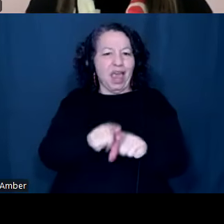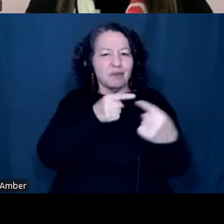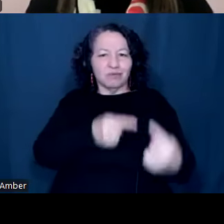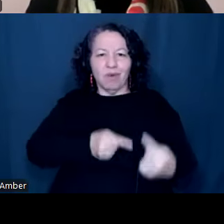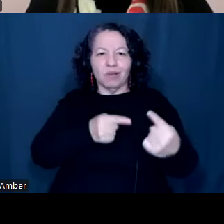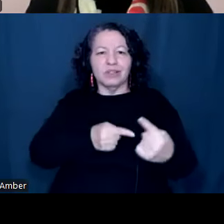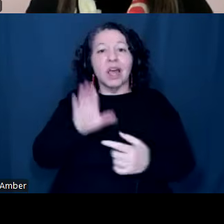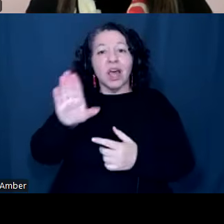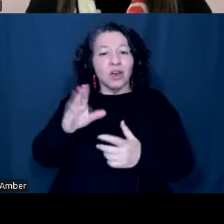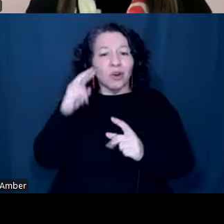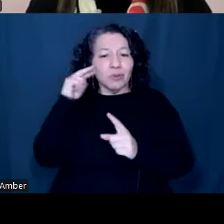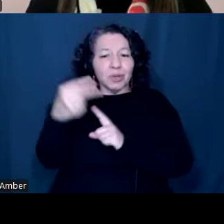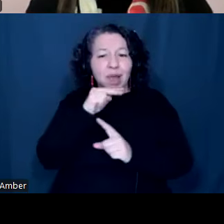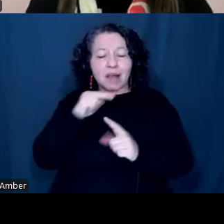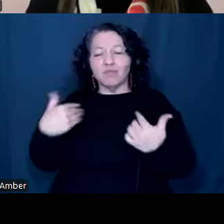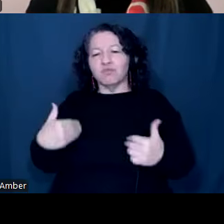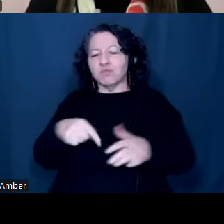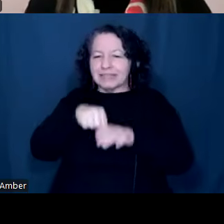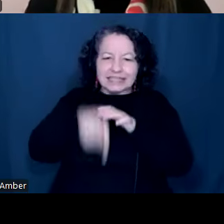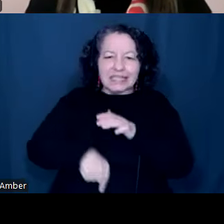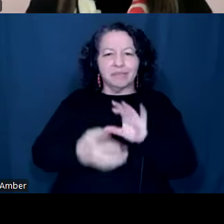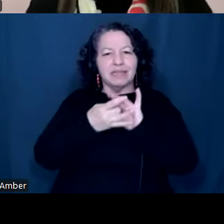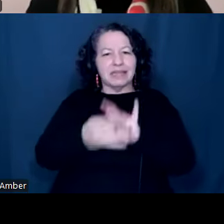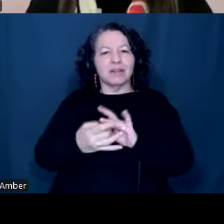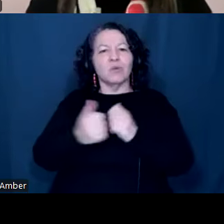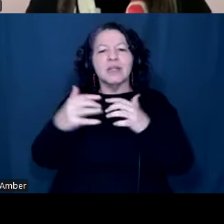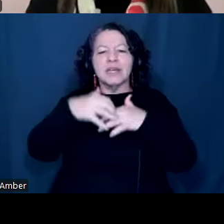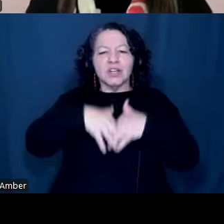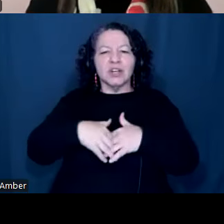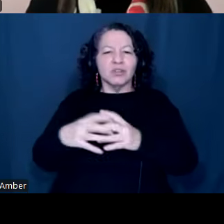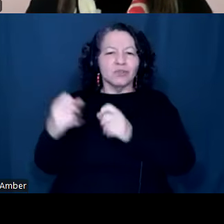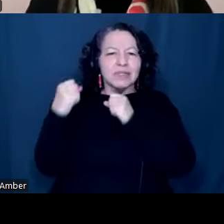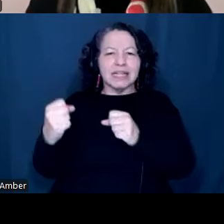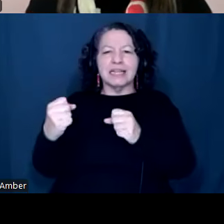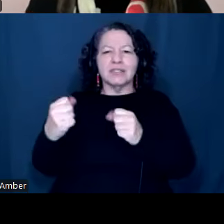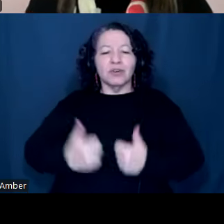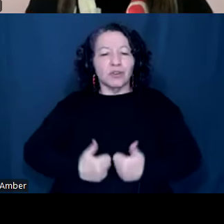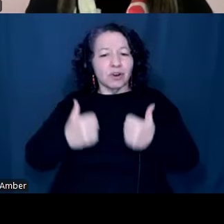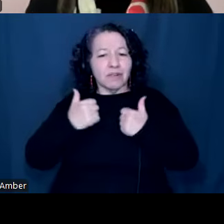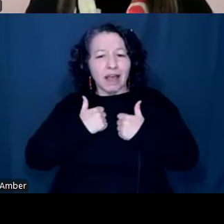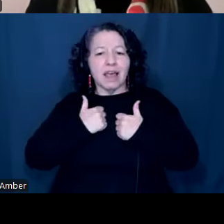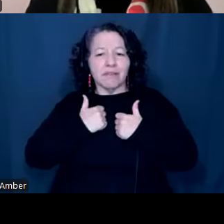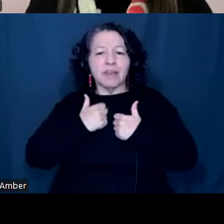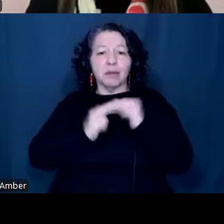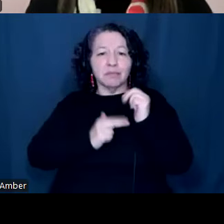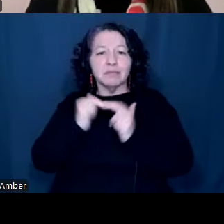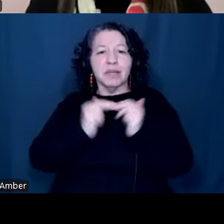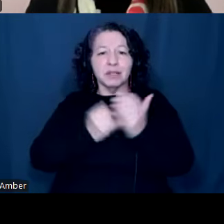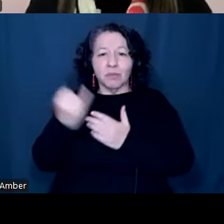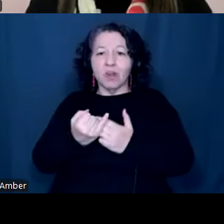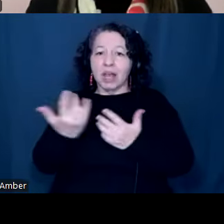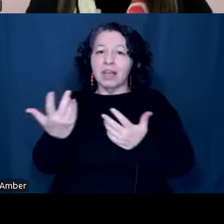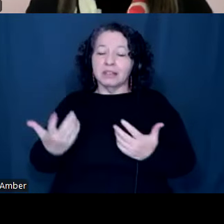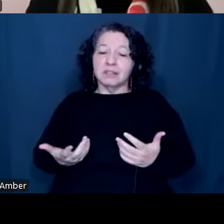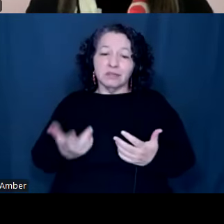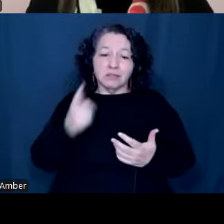deeply grounded in Indigenous resilience, survivance, and knowledge building projects. I'm so grateful that